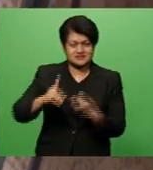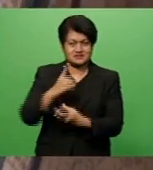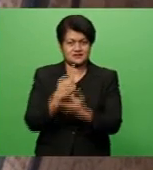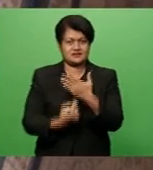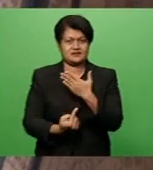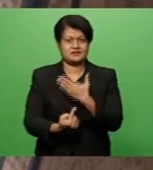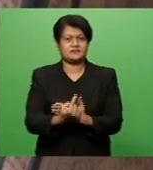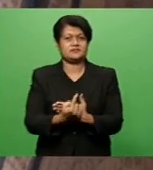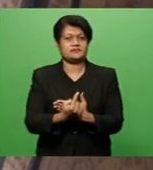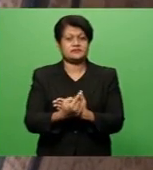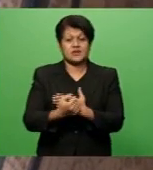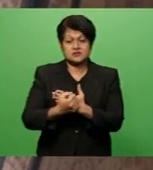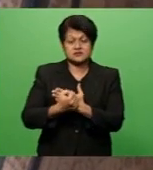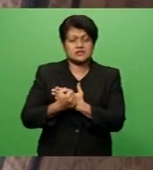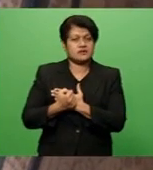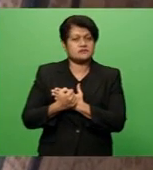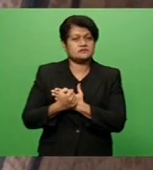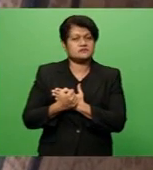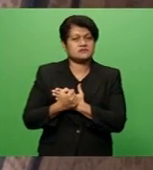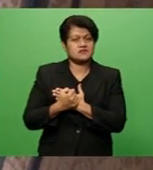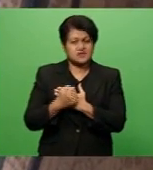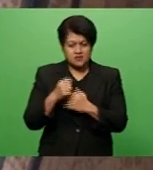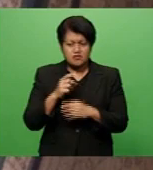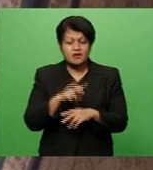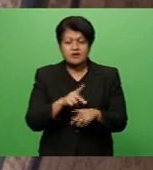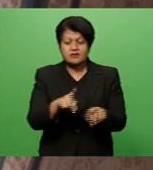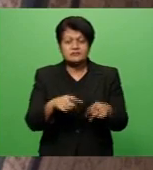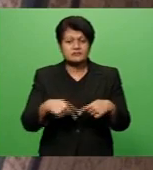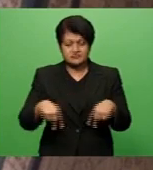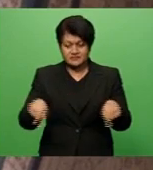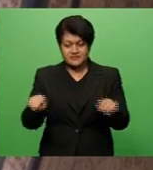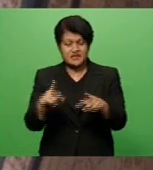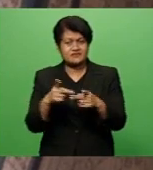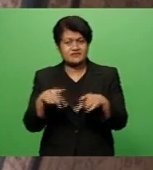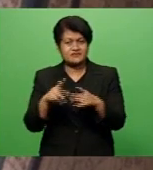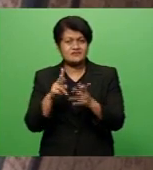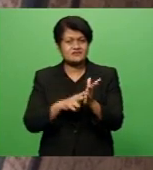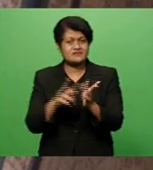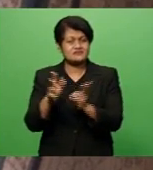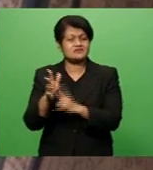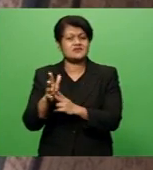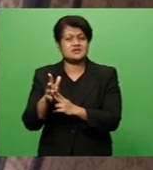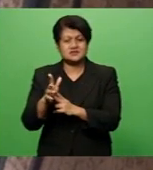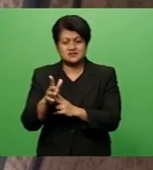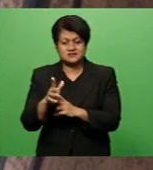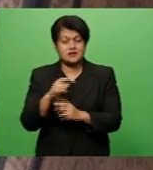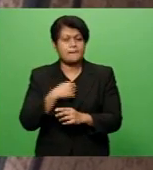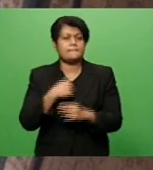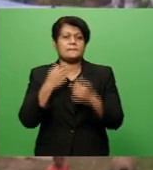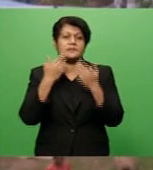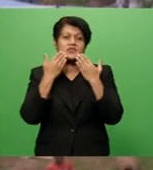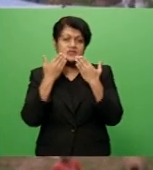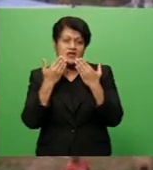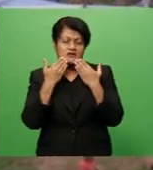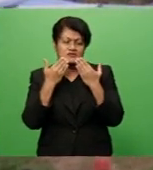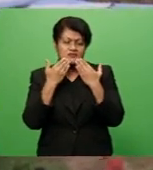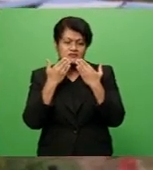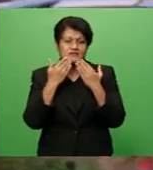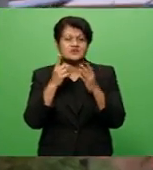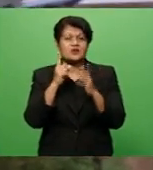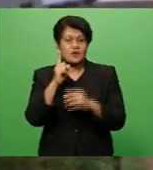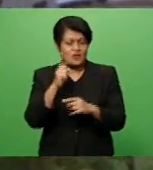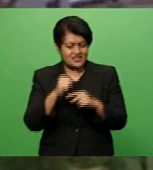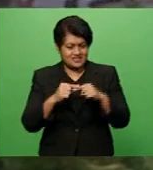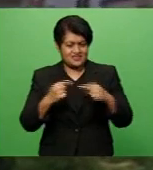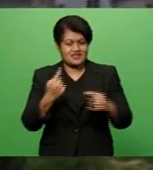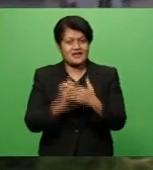Our safety should not be compromised. Villagers to place our safety and health paramount. But I'm thankful that is one thing villagers did